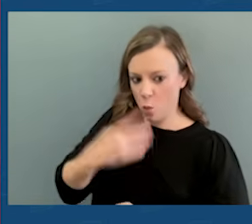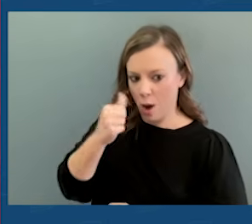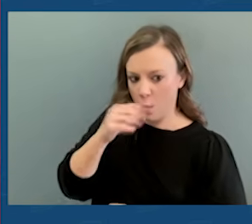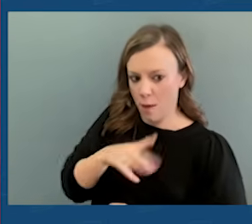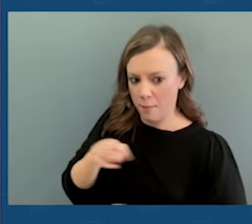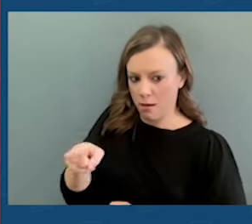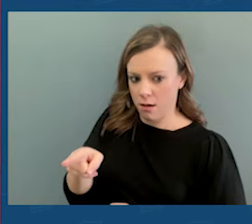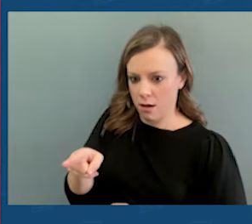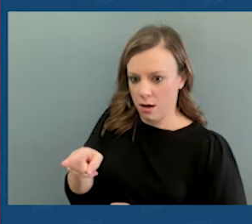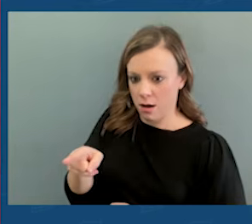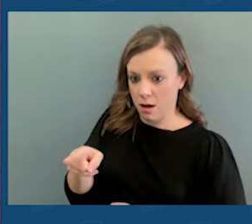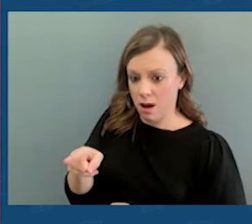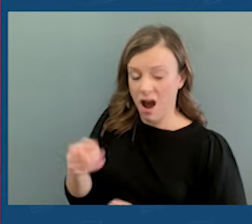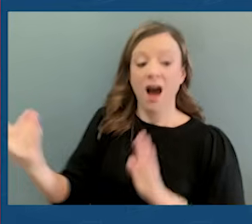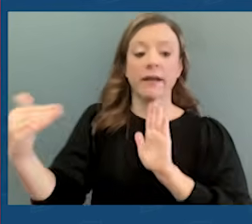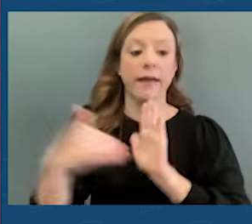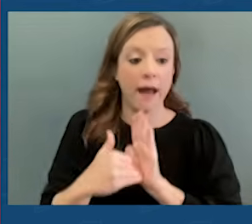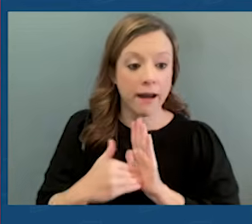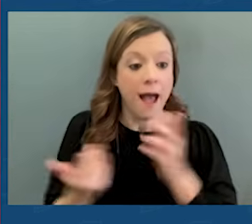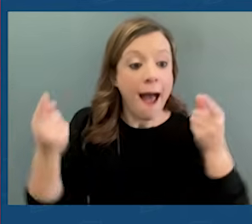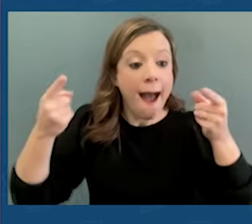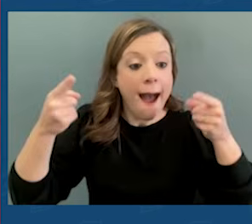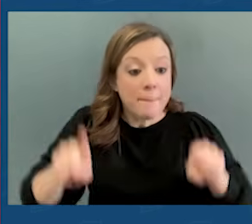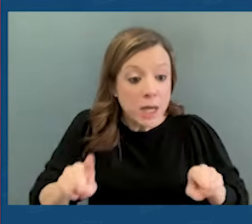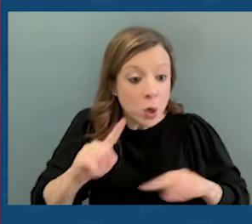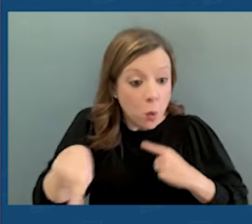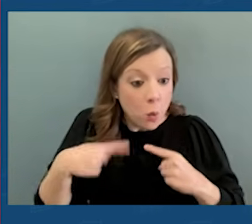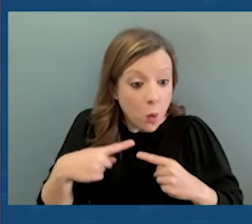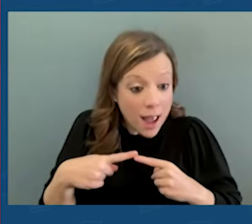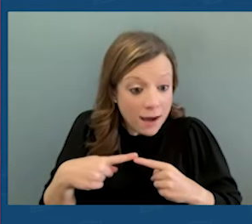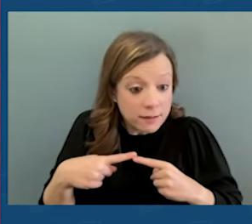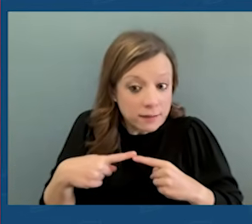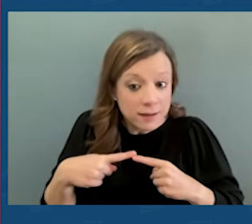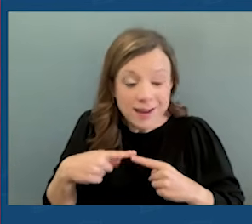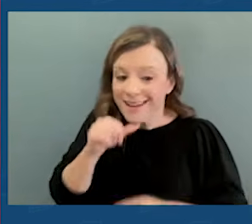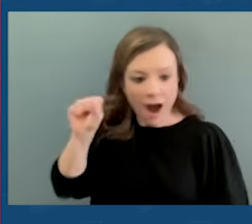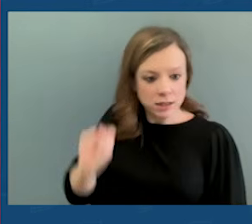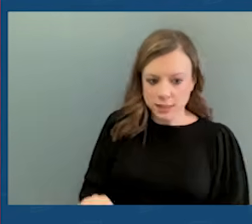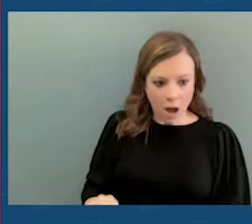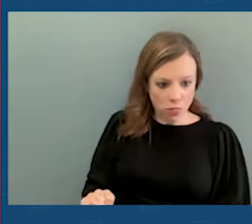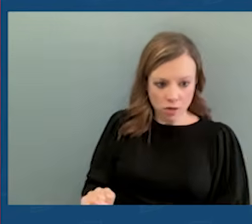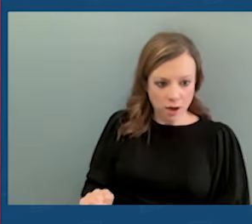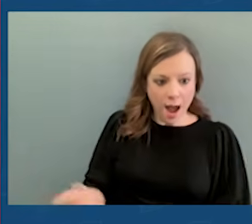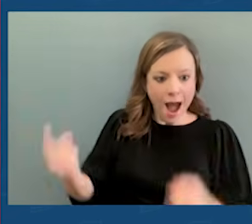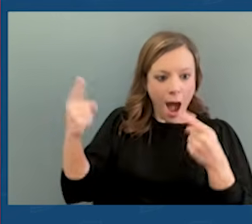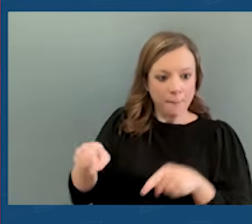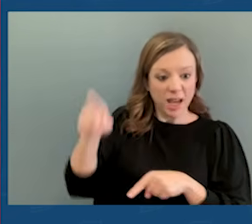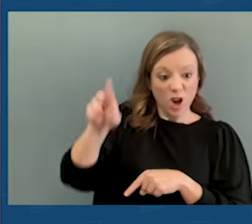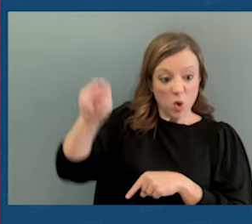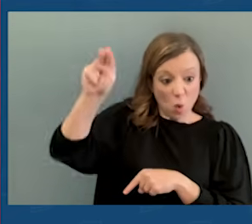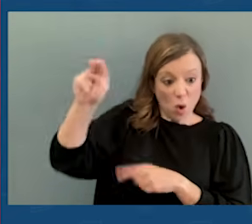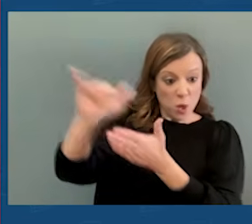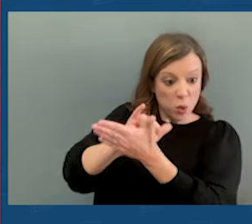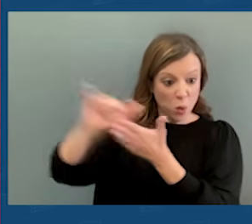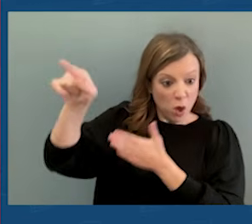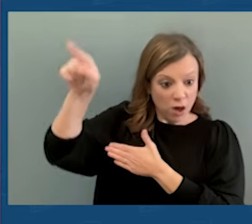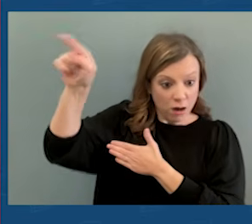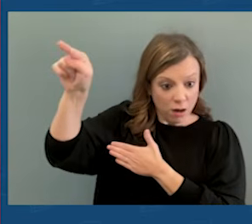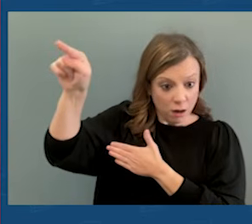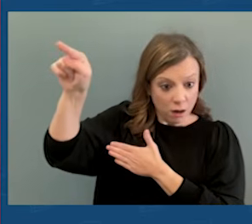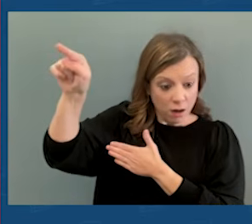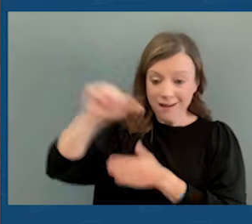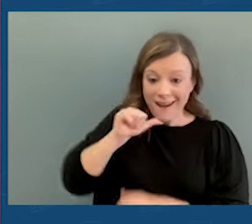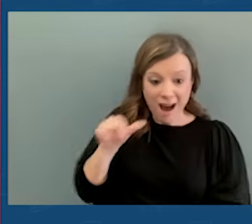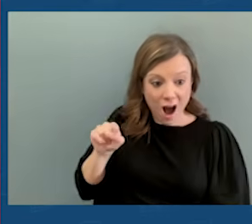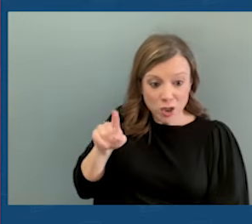Let me repeat this. This happened not in the Deep South, not in Tulsa. It